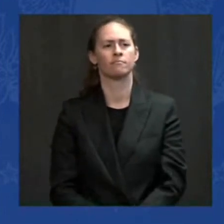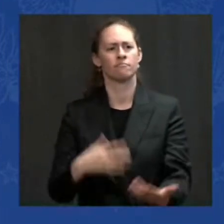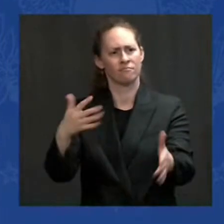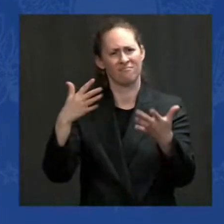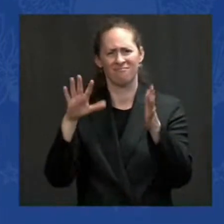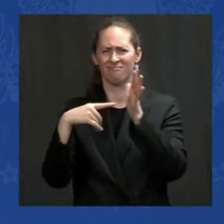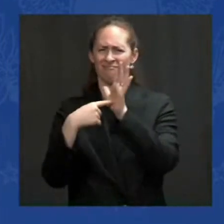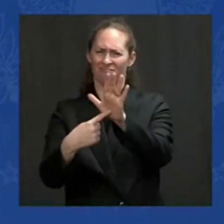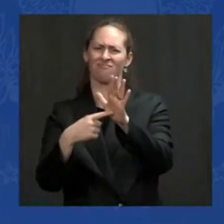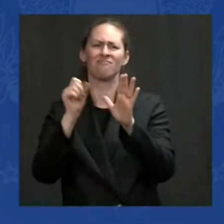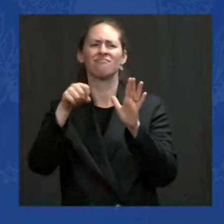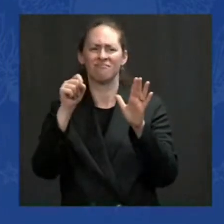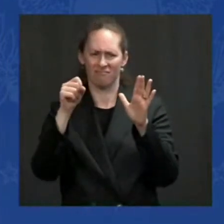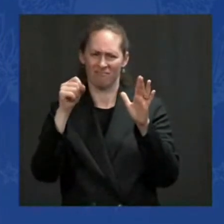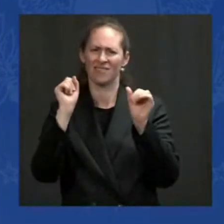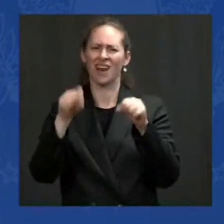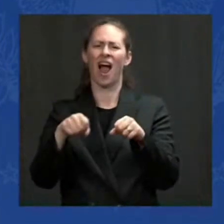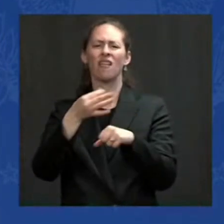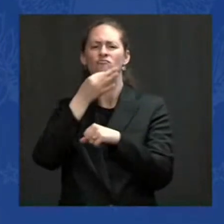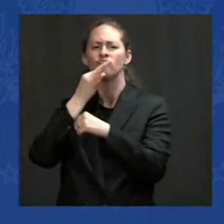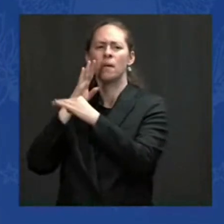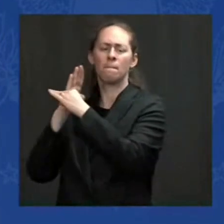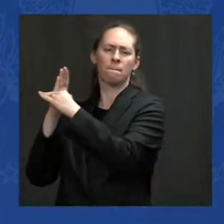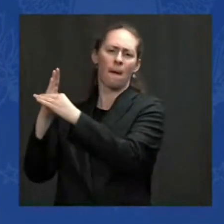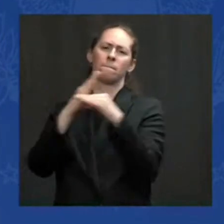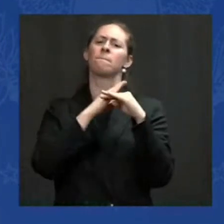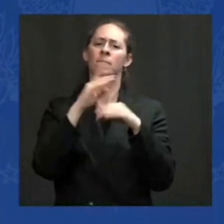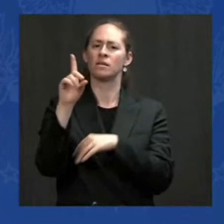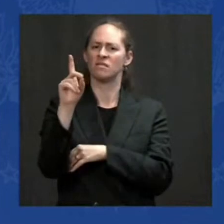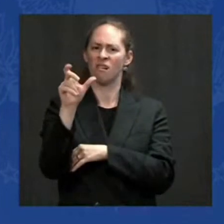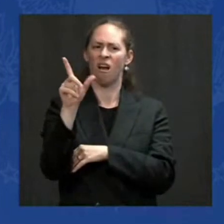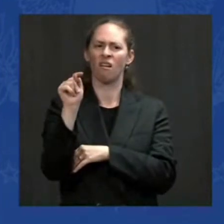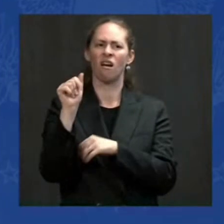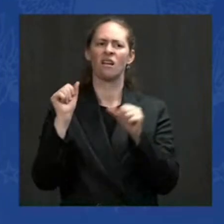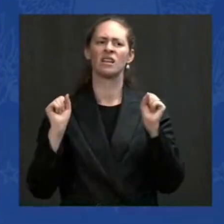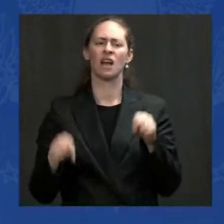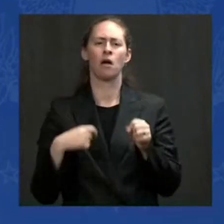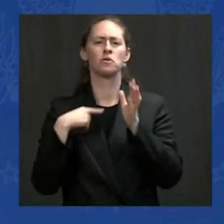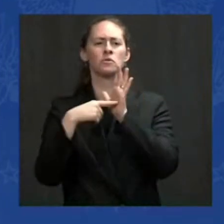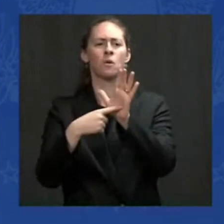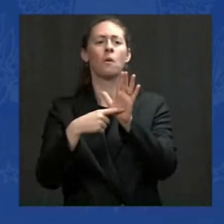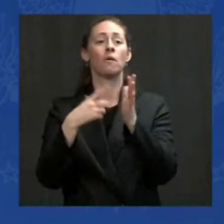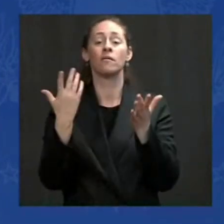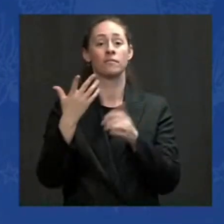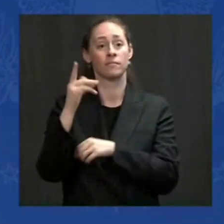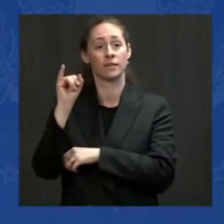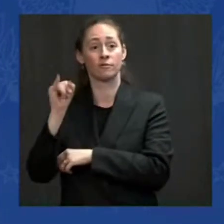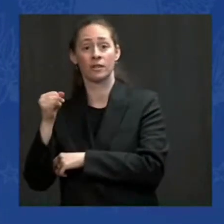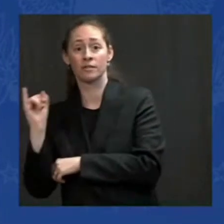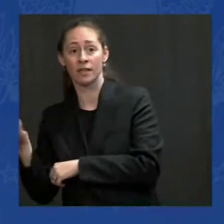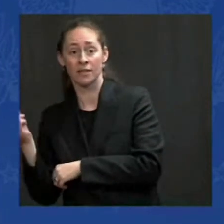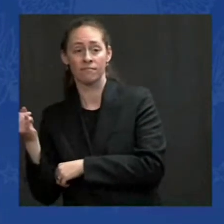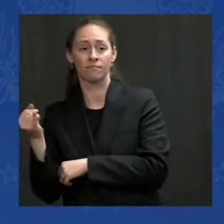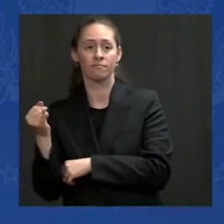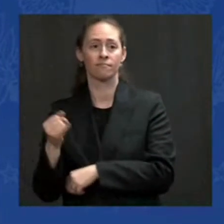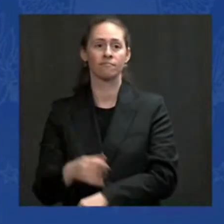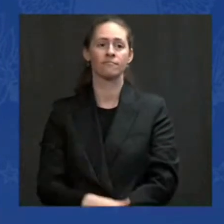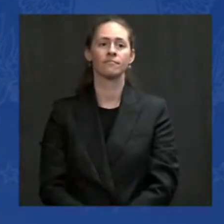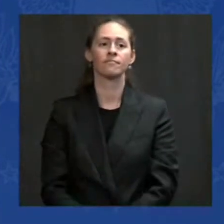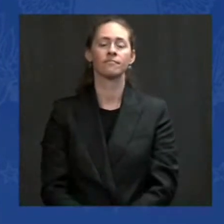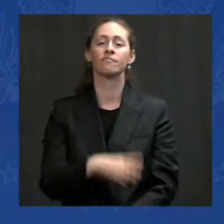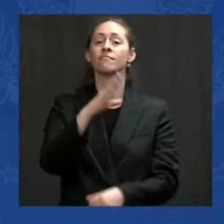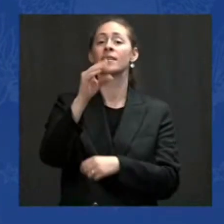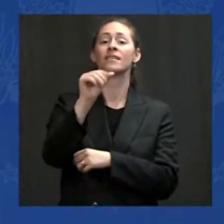Delta variant. Because if you look at a comparison between the J&J and the Oxford AstraZeneca or the